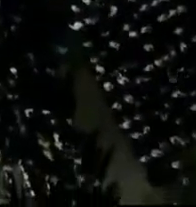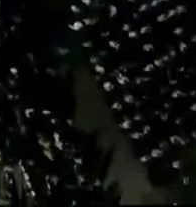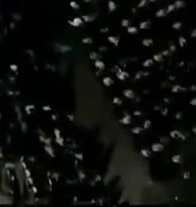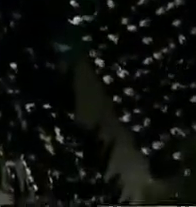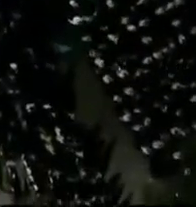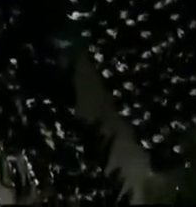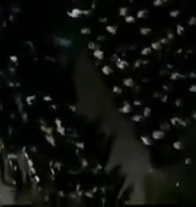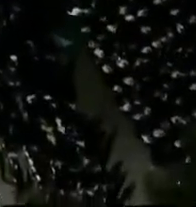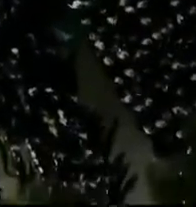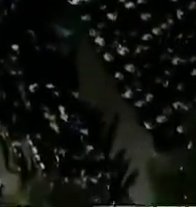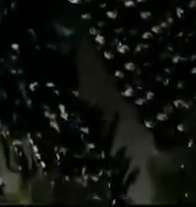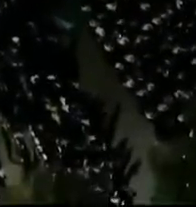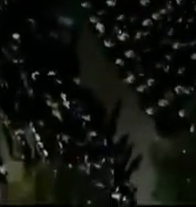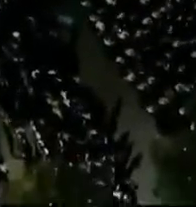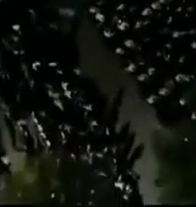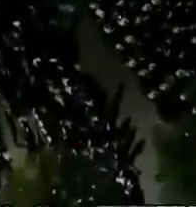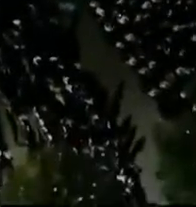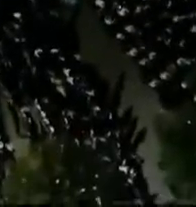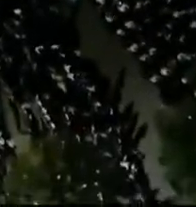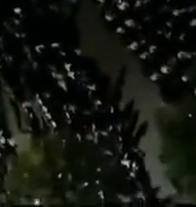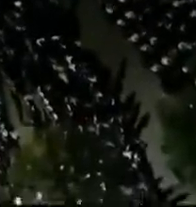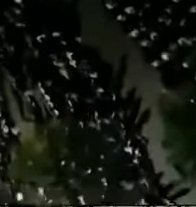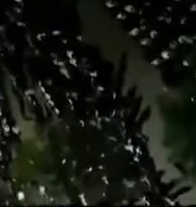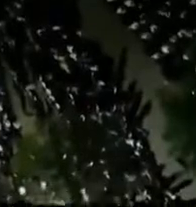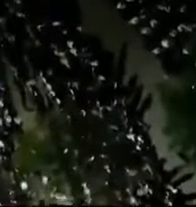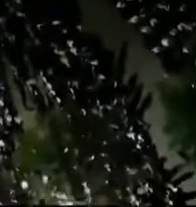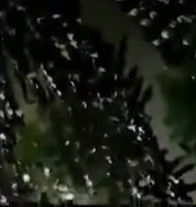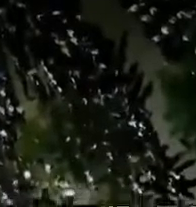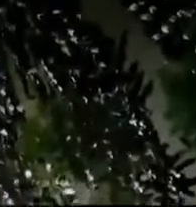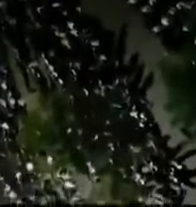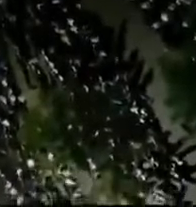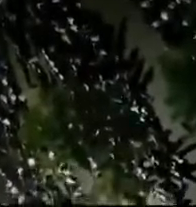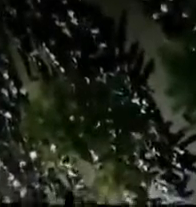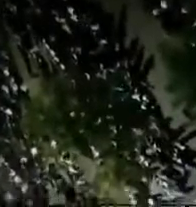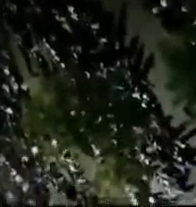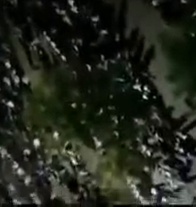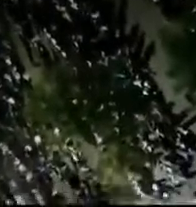Everybody shout hallelujah.